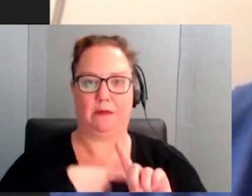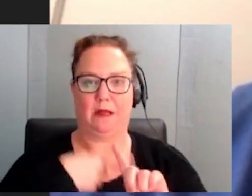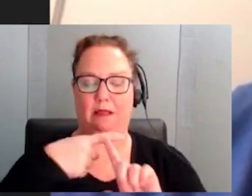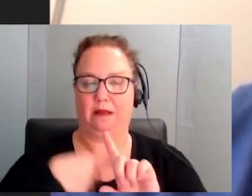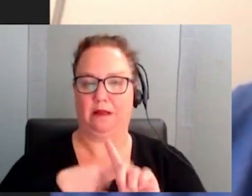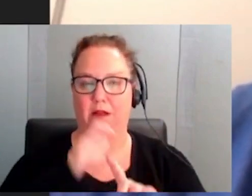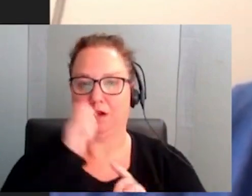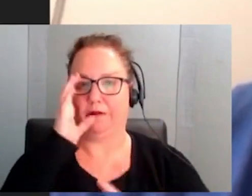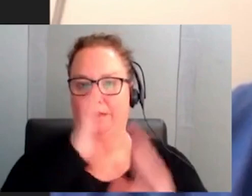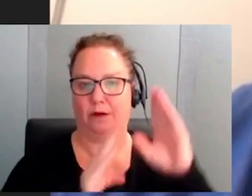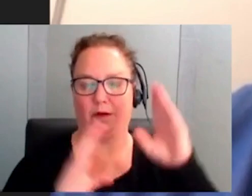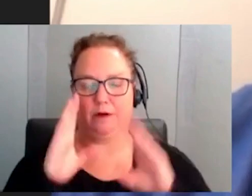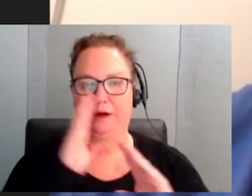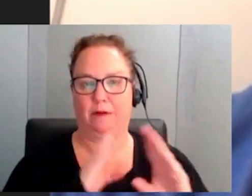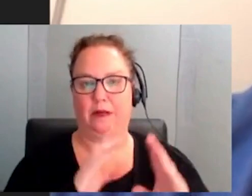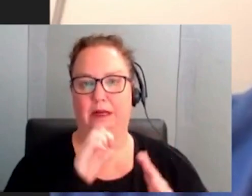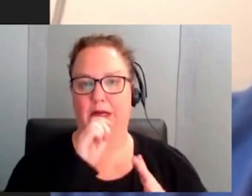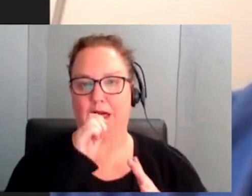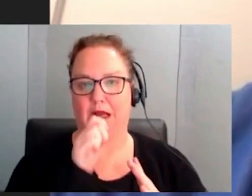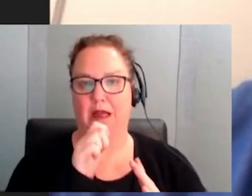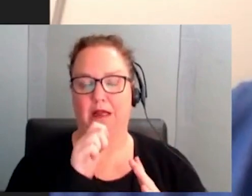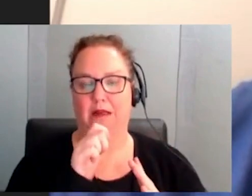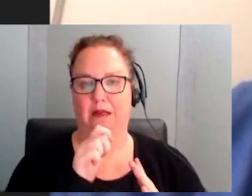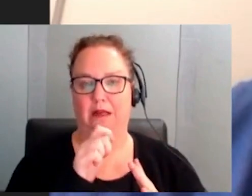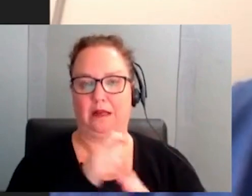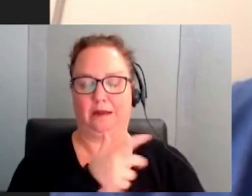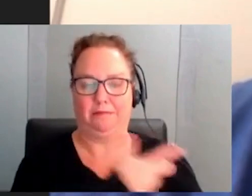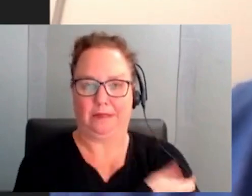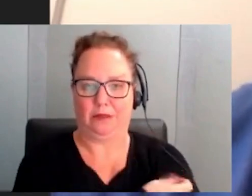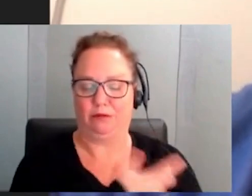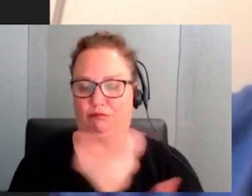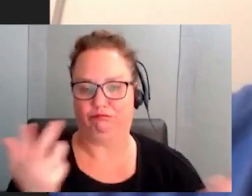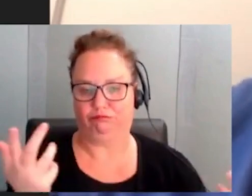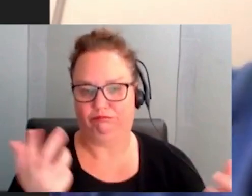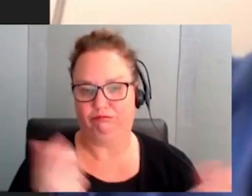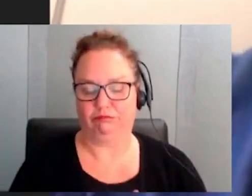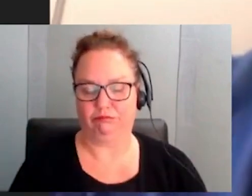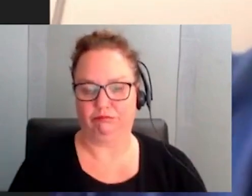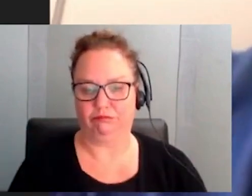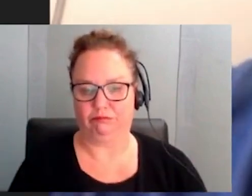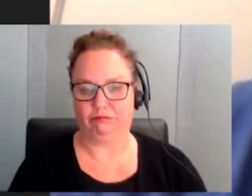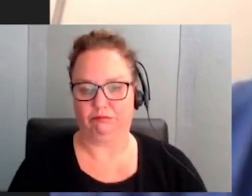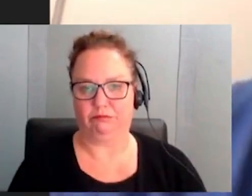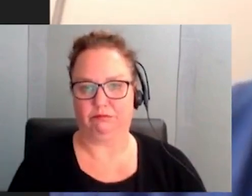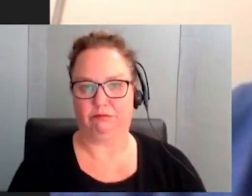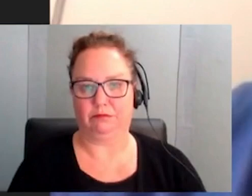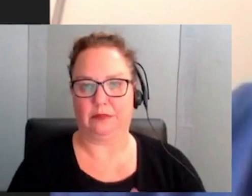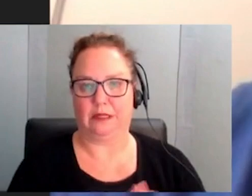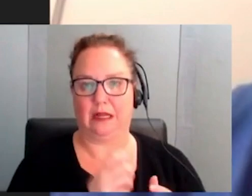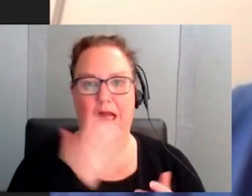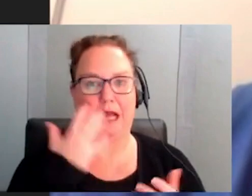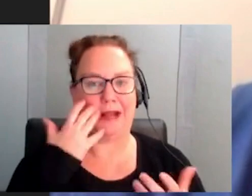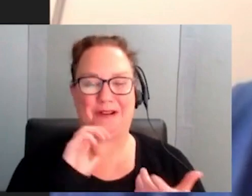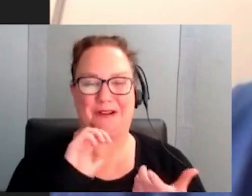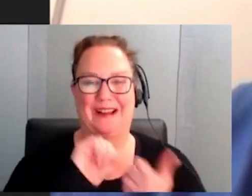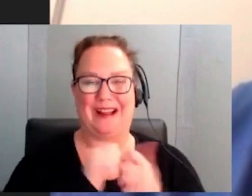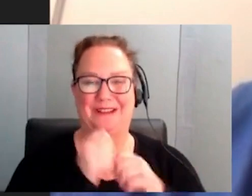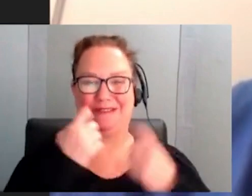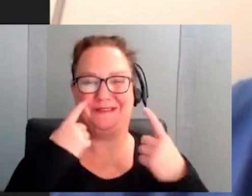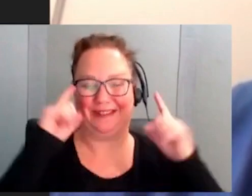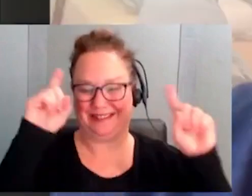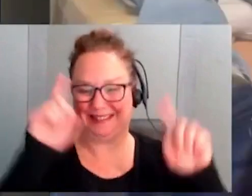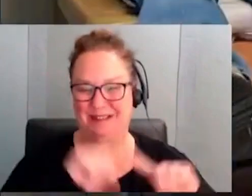about not taking a dose or things like that. And I don't know exactly how quick it works, but it worked